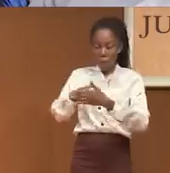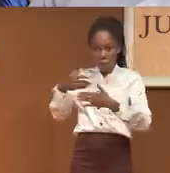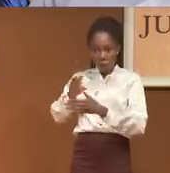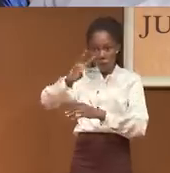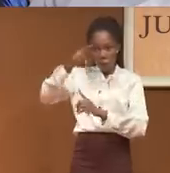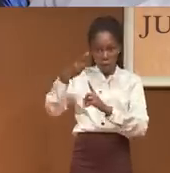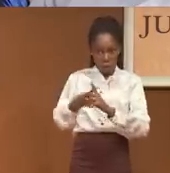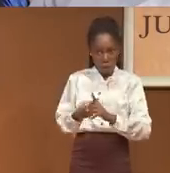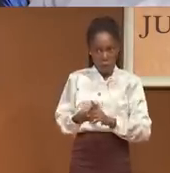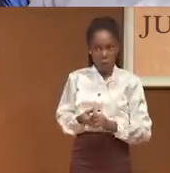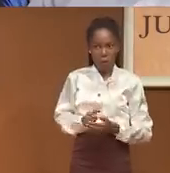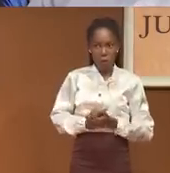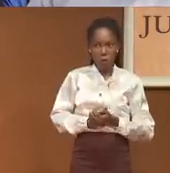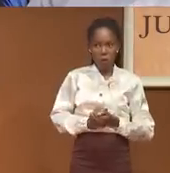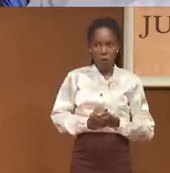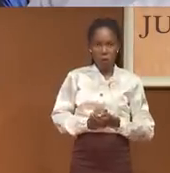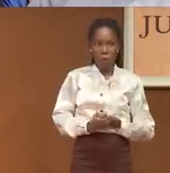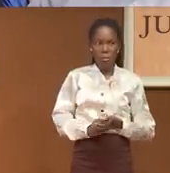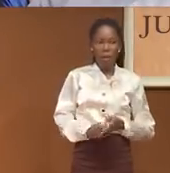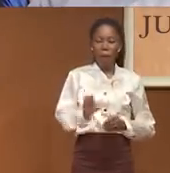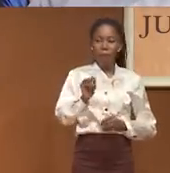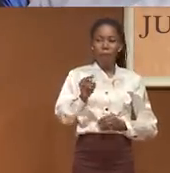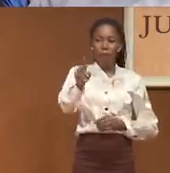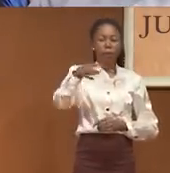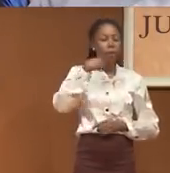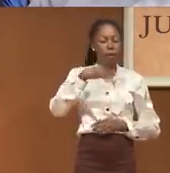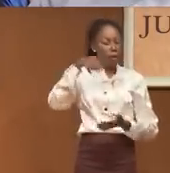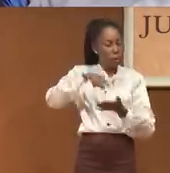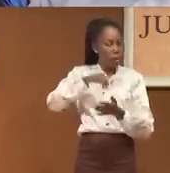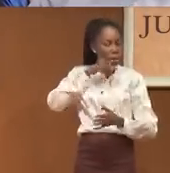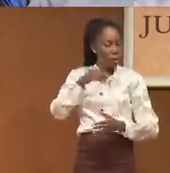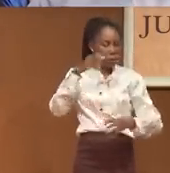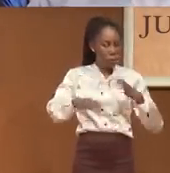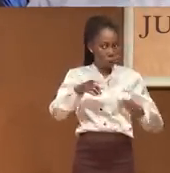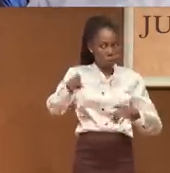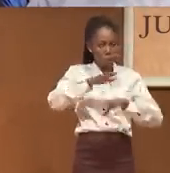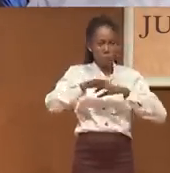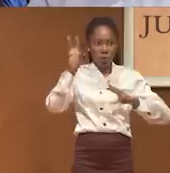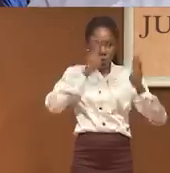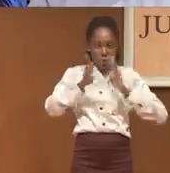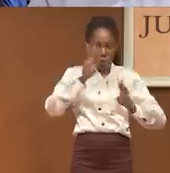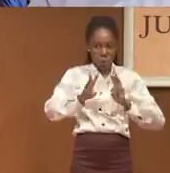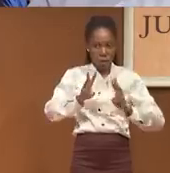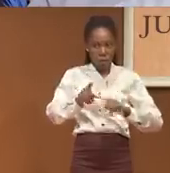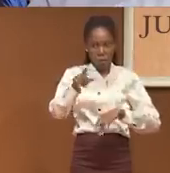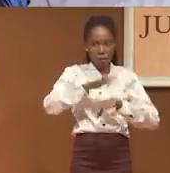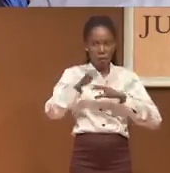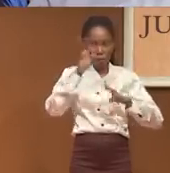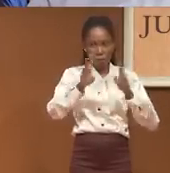Sure, I have. You all know that he has made several problems. No, this is court now. This is court now. It's court now. Is that right, Your